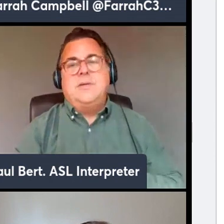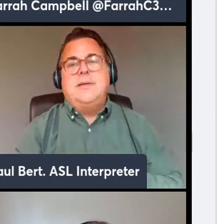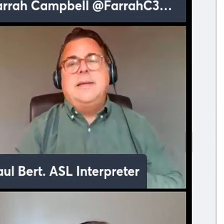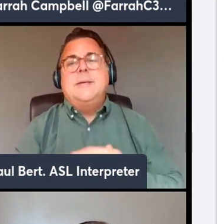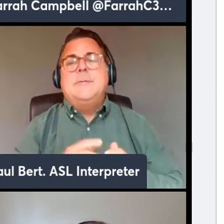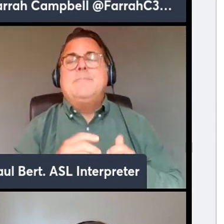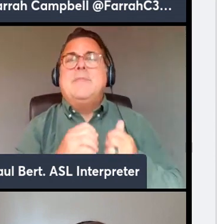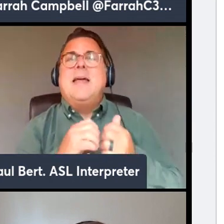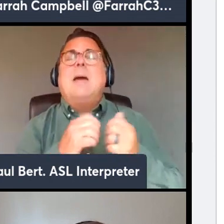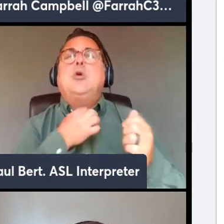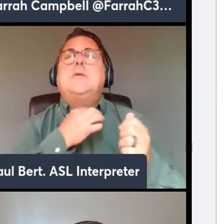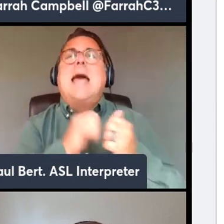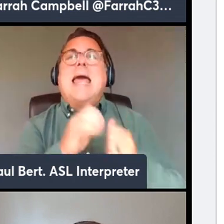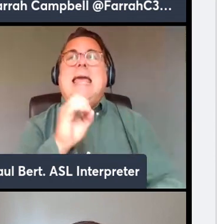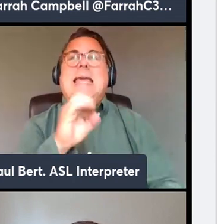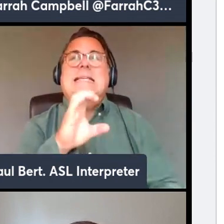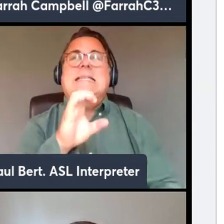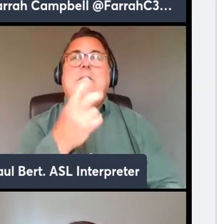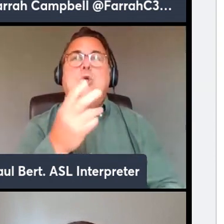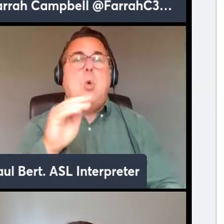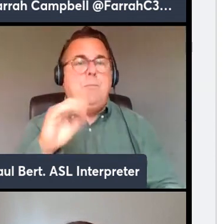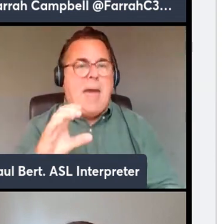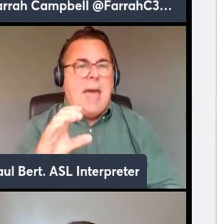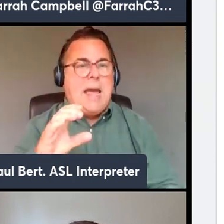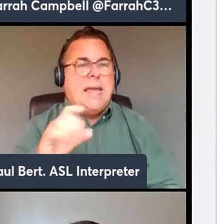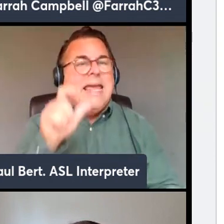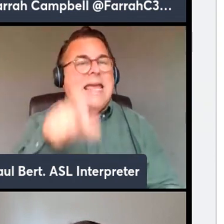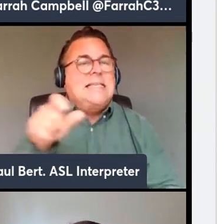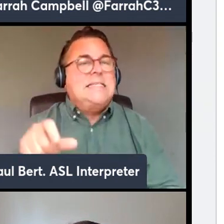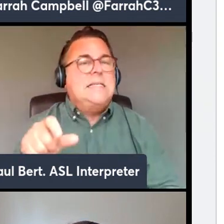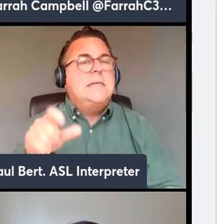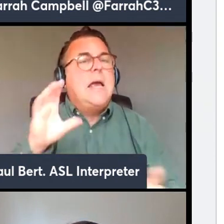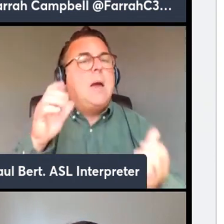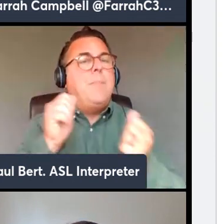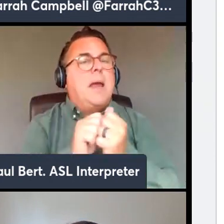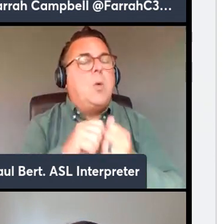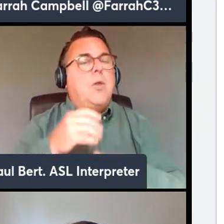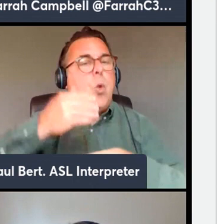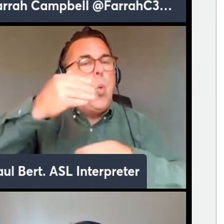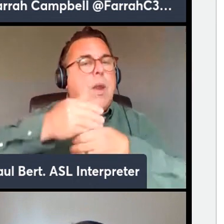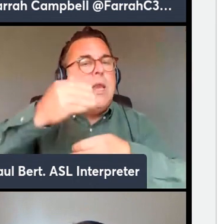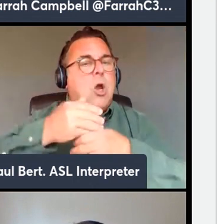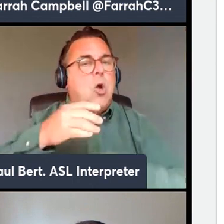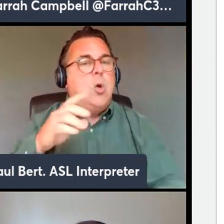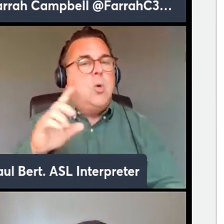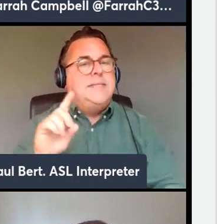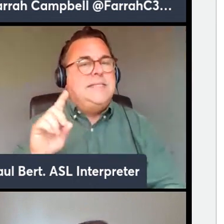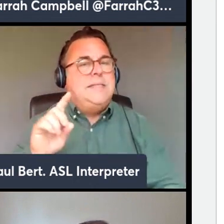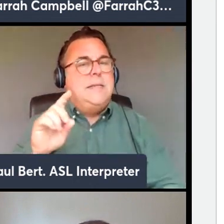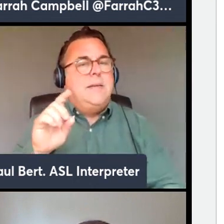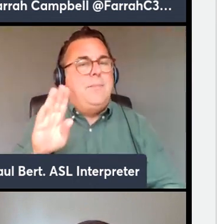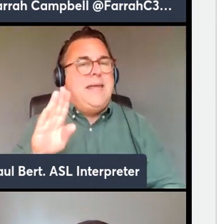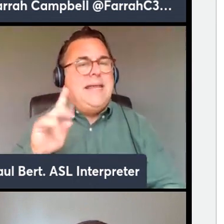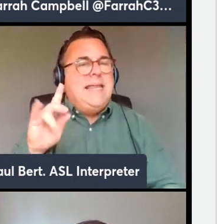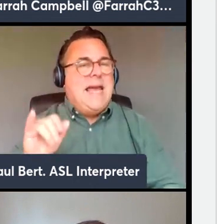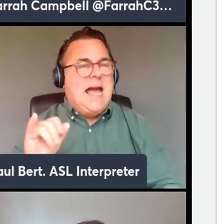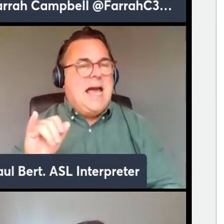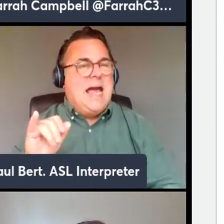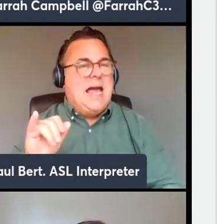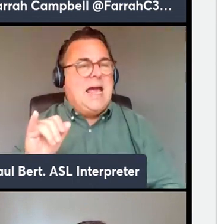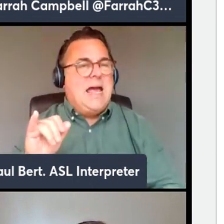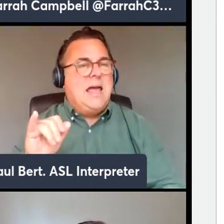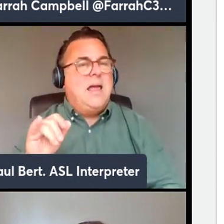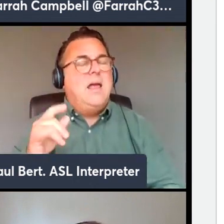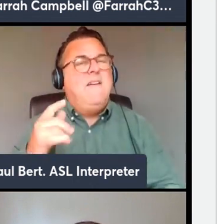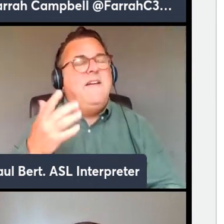does EC2 Mac instances compare to Windows VDI? VDI besides OS version and on the physical